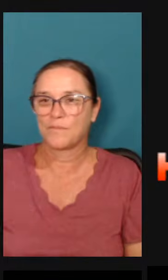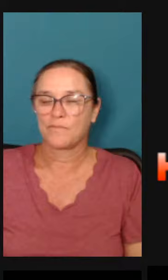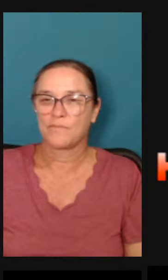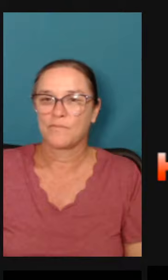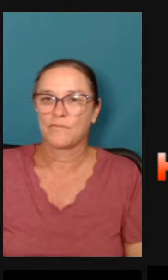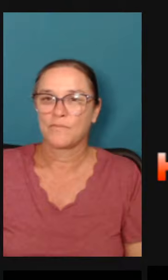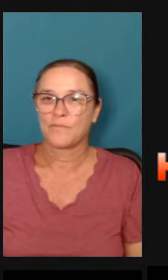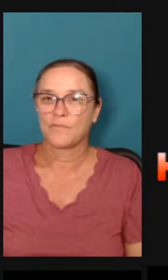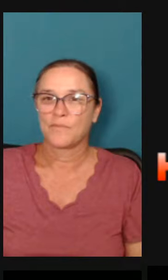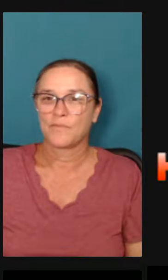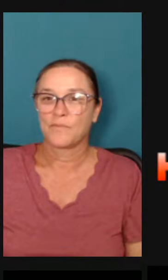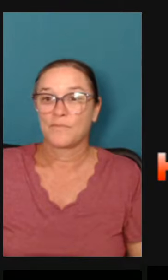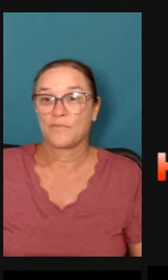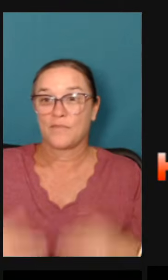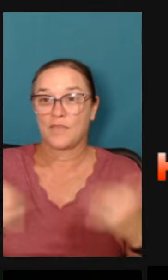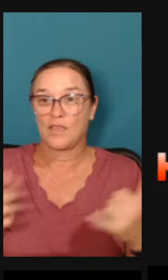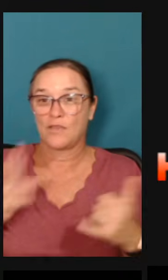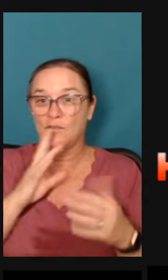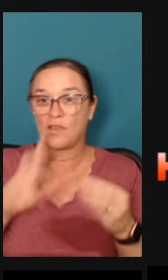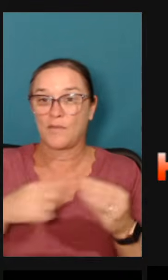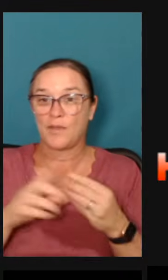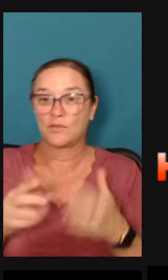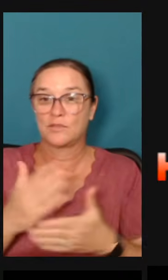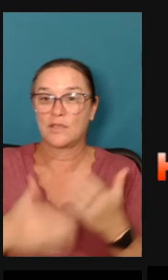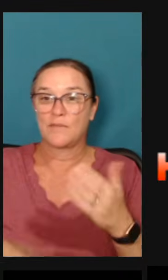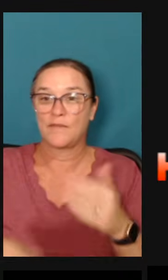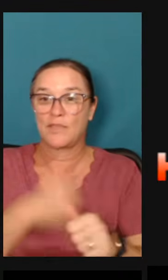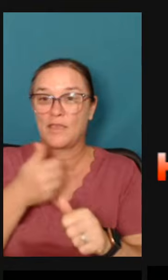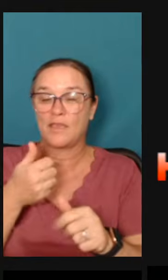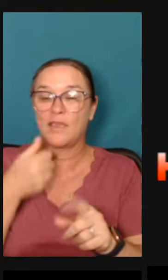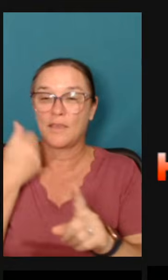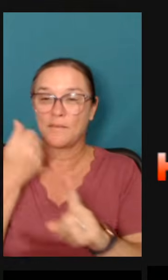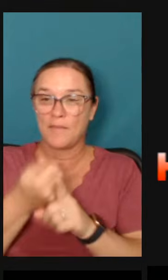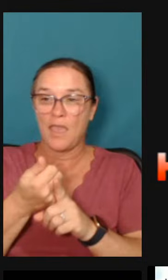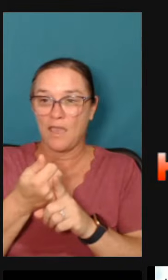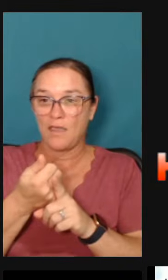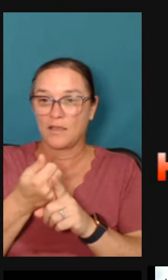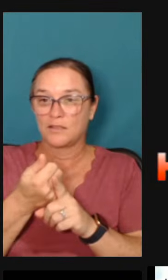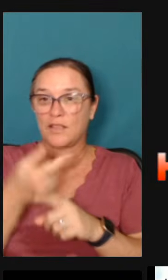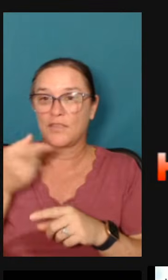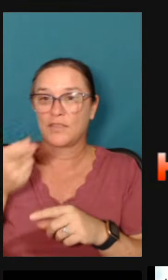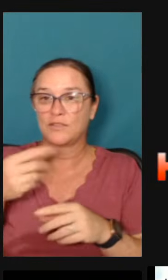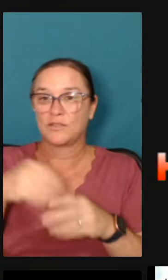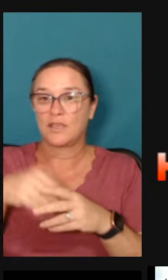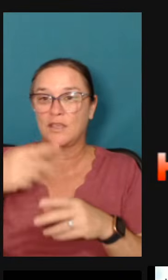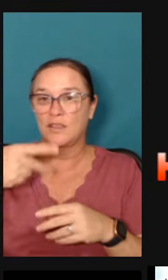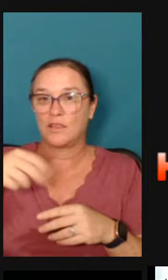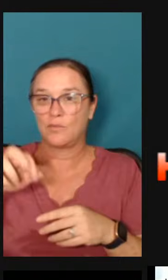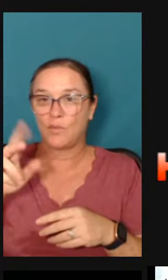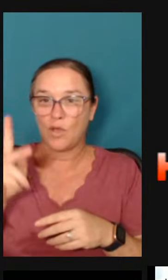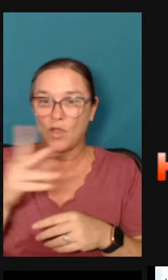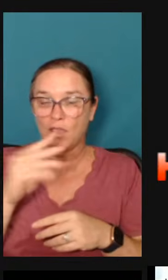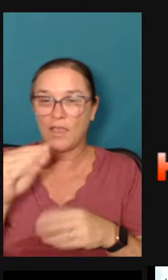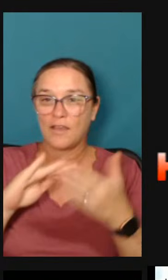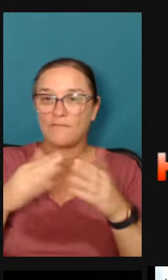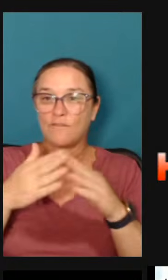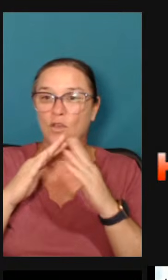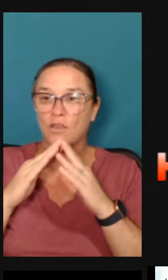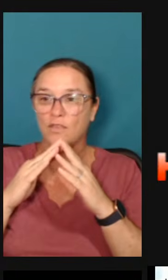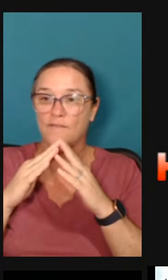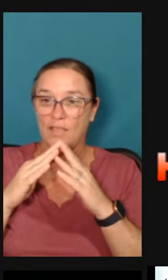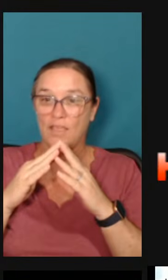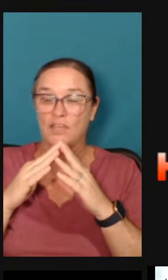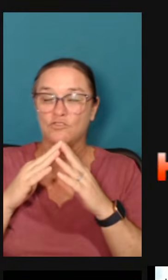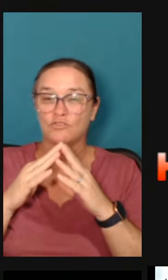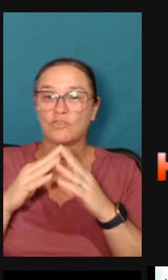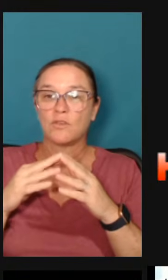And now let's talk about some of the impacts downwind. So in the park and in Volcano Village, things got